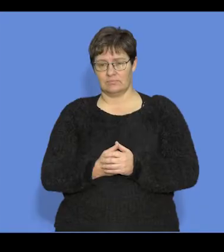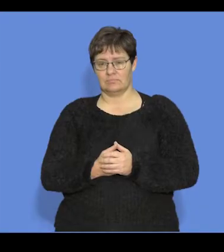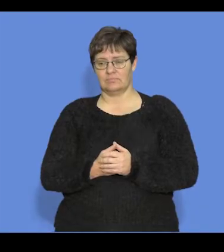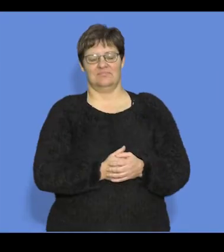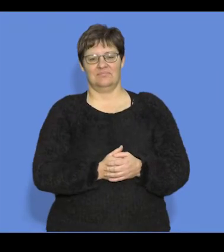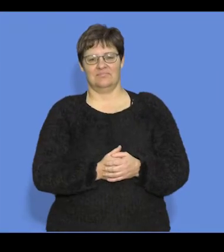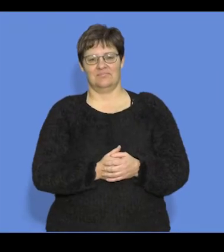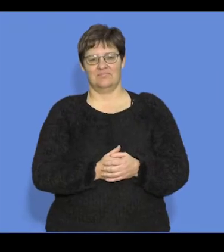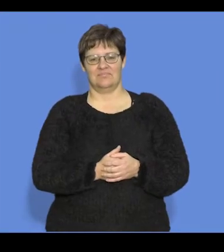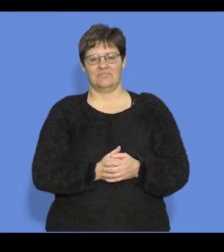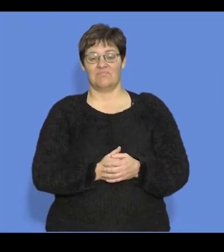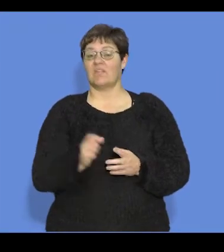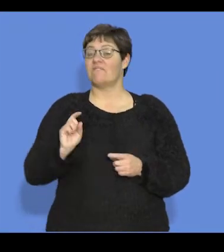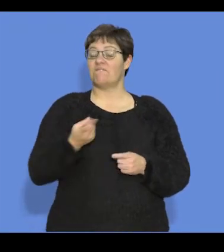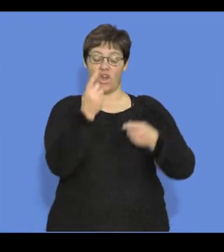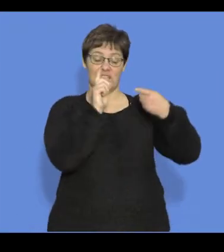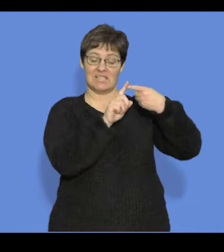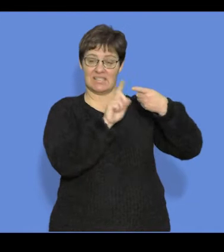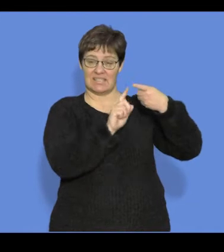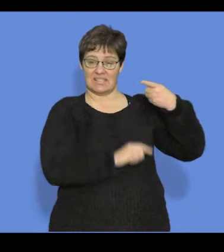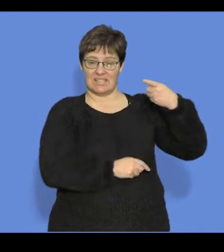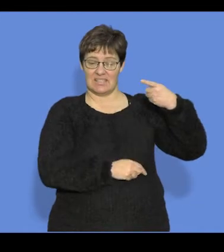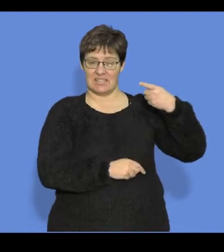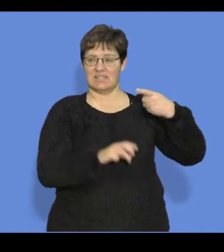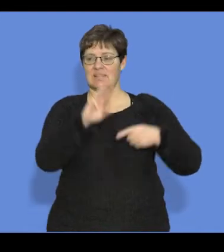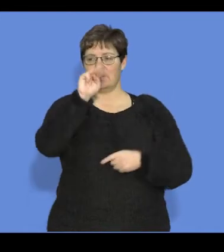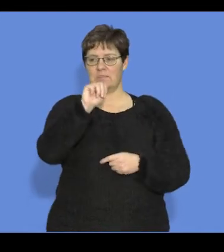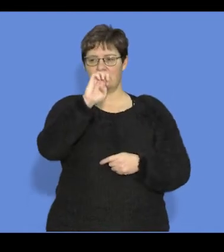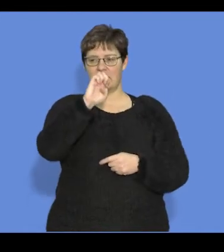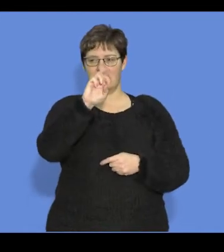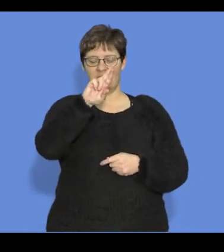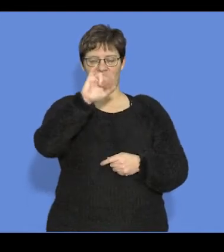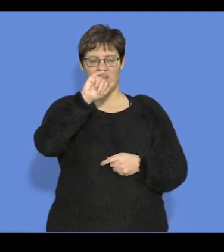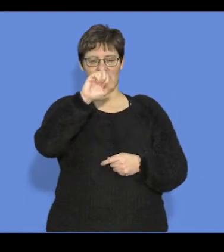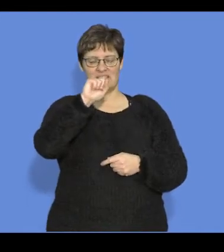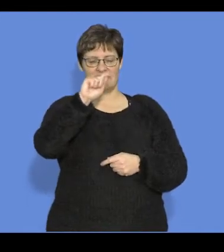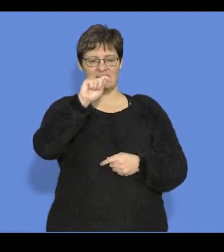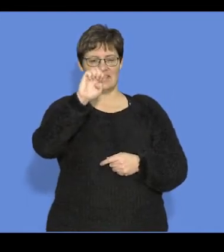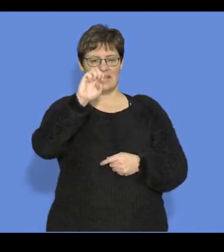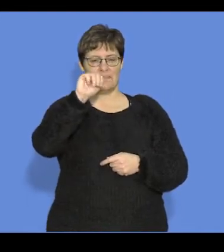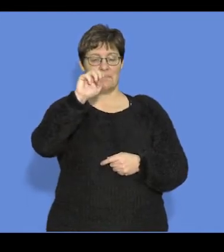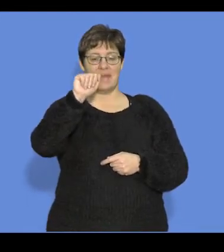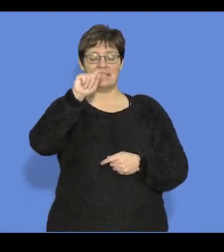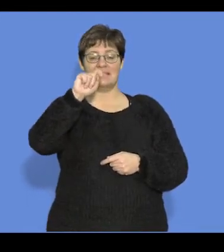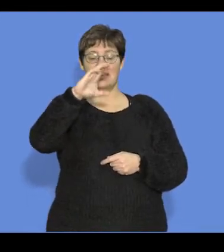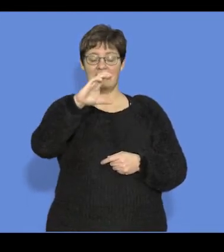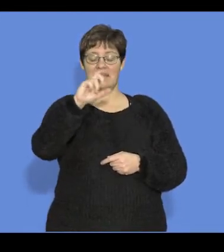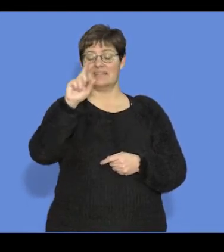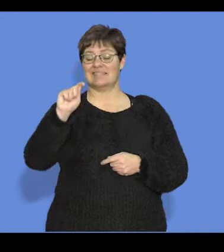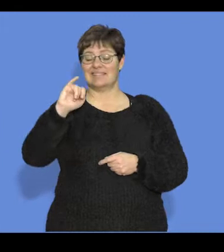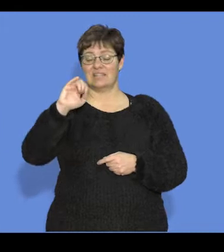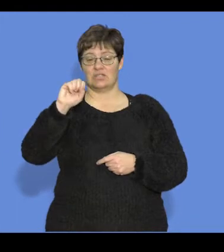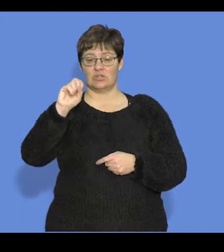tissues. The first type of tissue is meristematic tissue, which is your tissue for